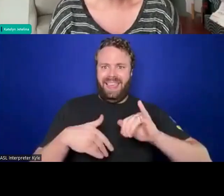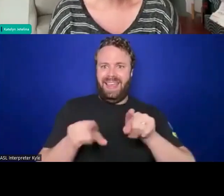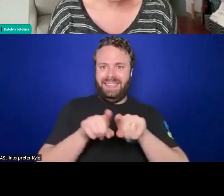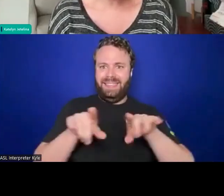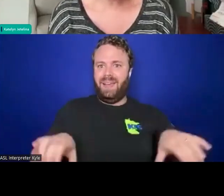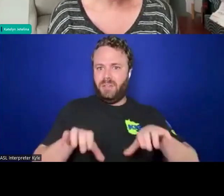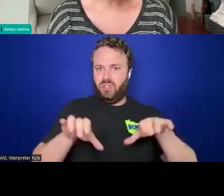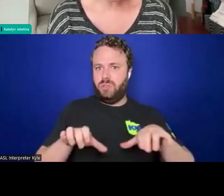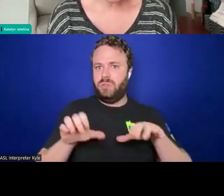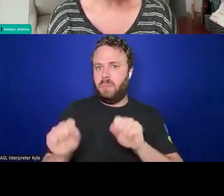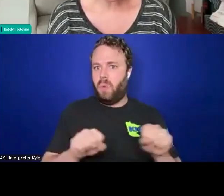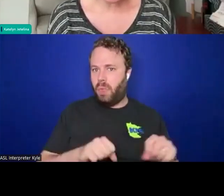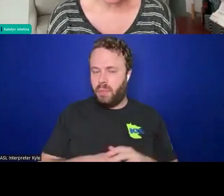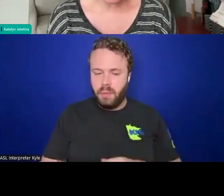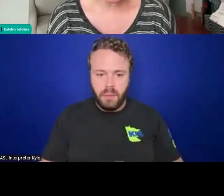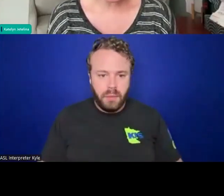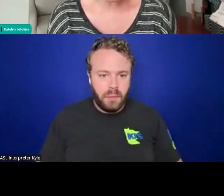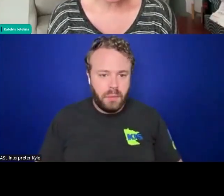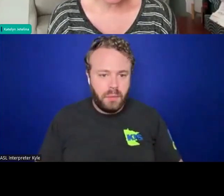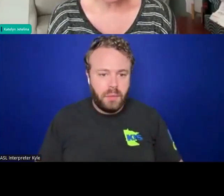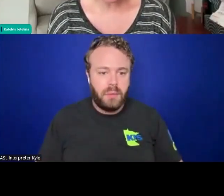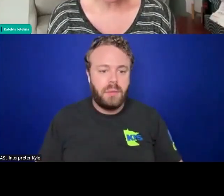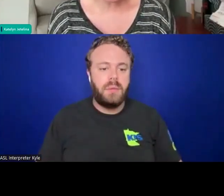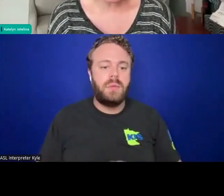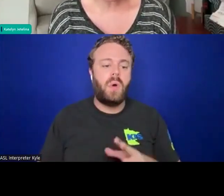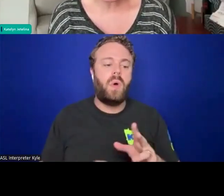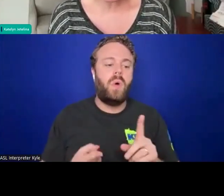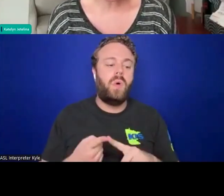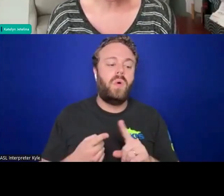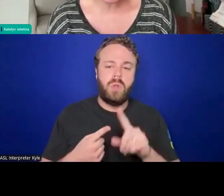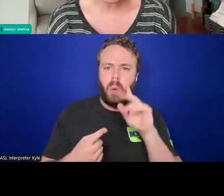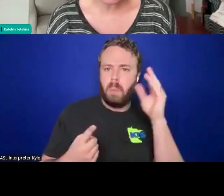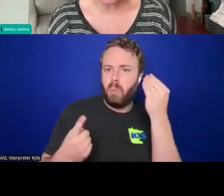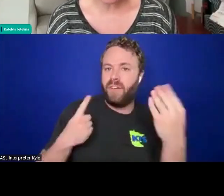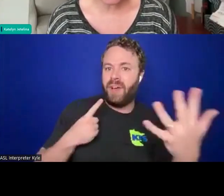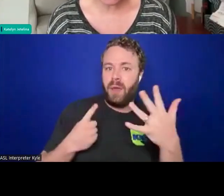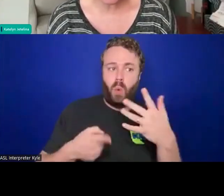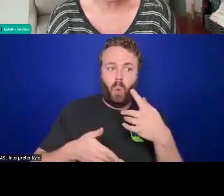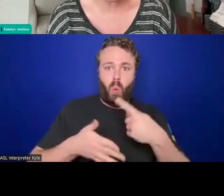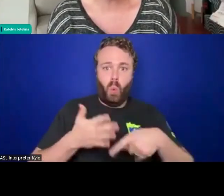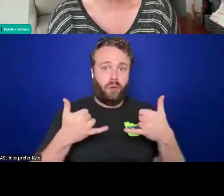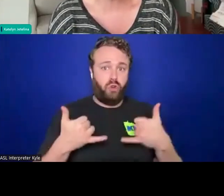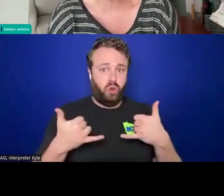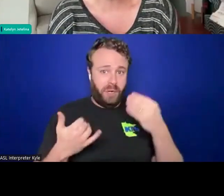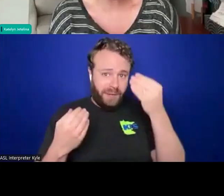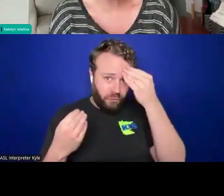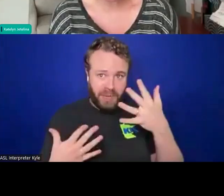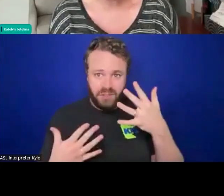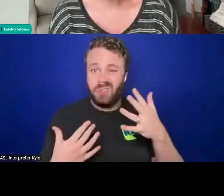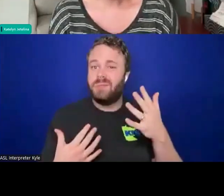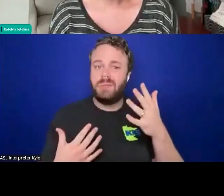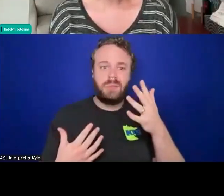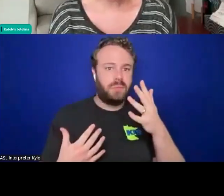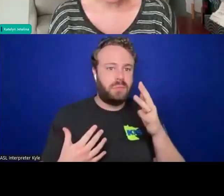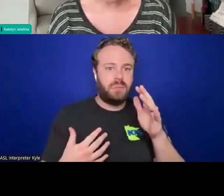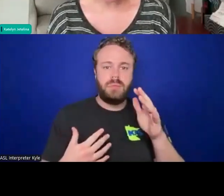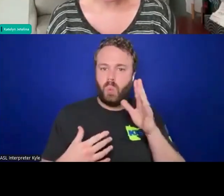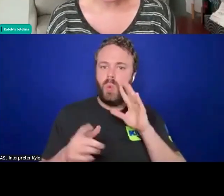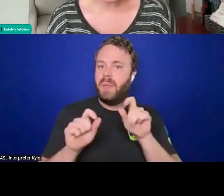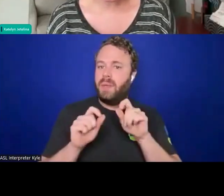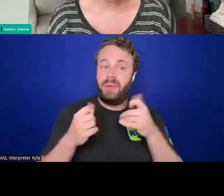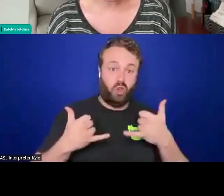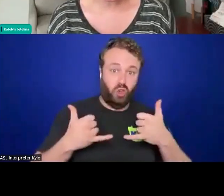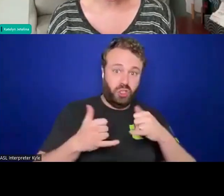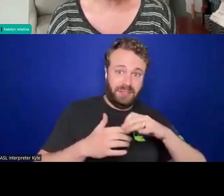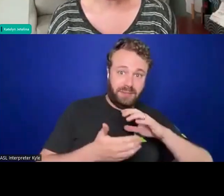One, provide the information we have today. You can do a table. Wiley is going to be putting out a table as well tomorrow, like whatever is most helpful